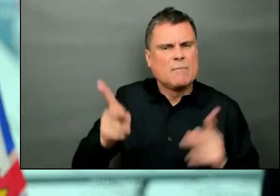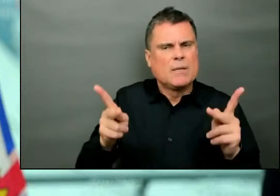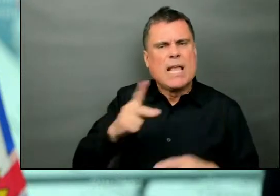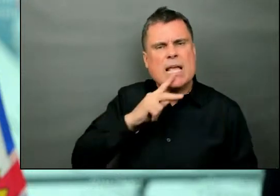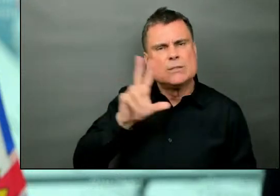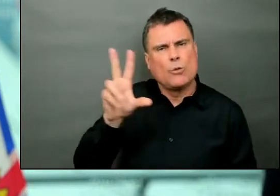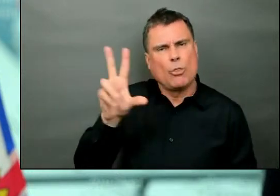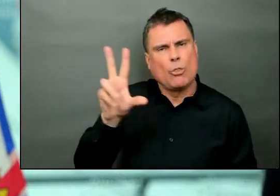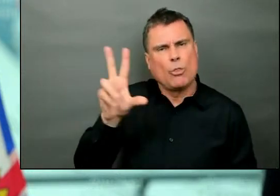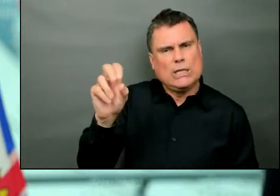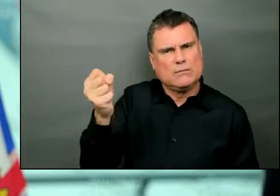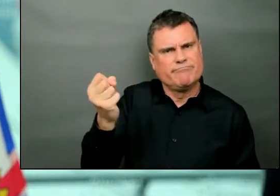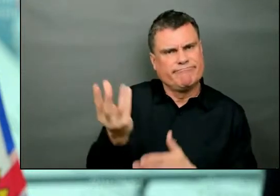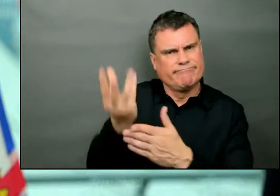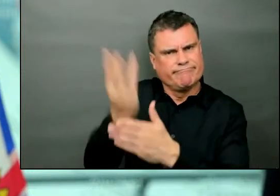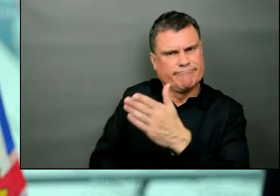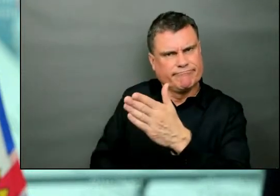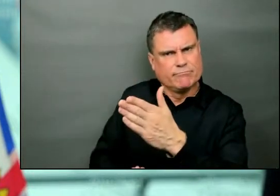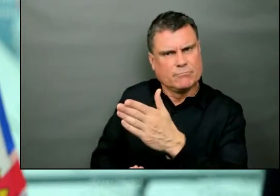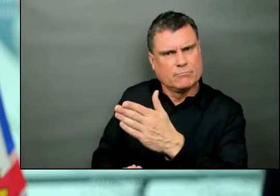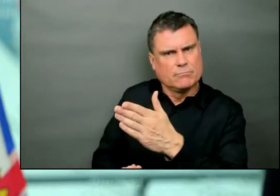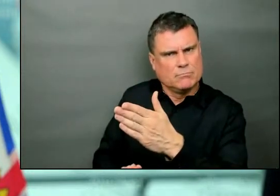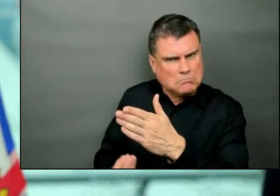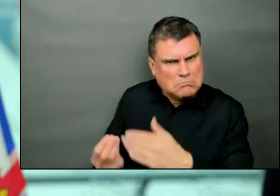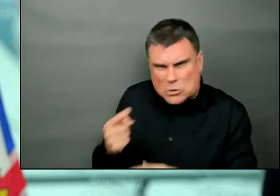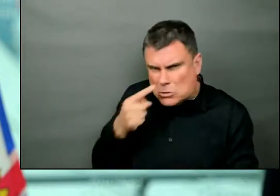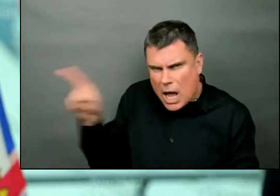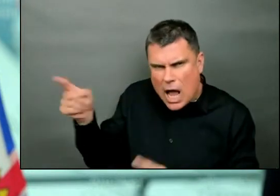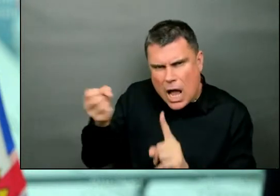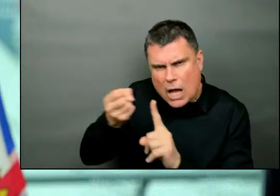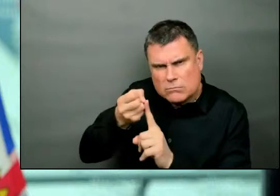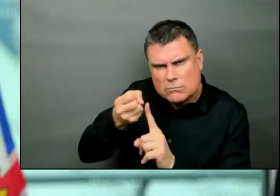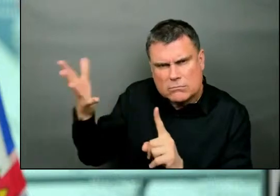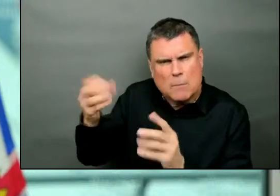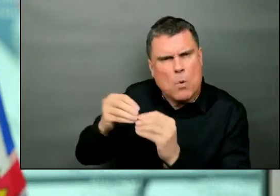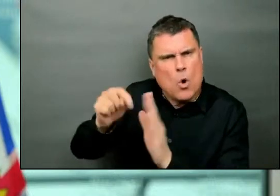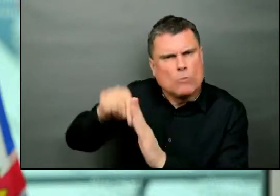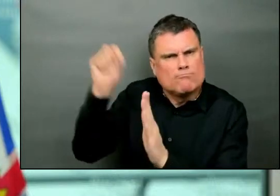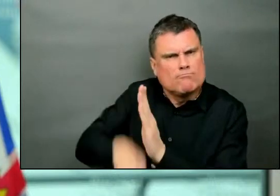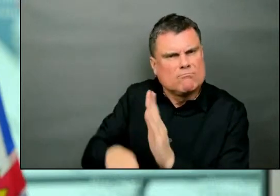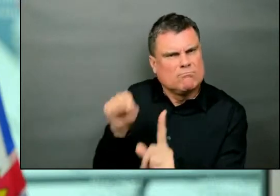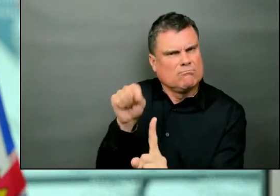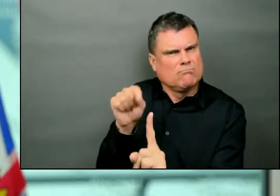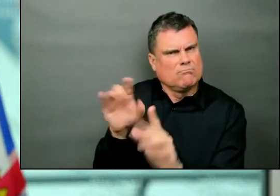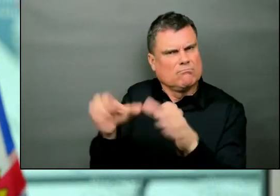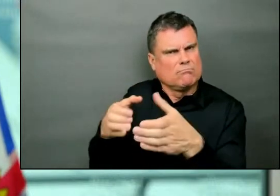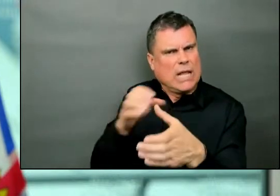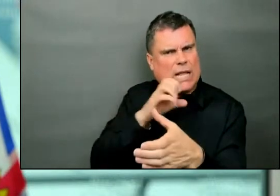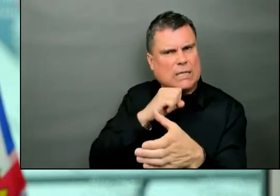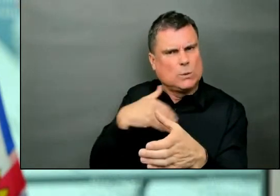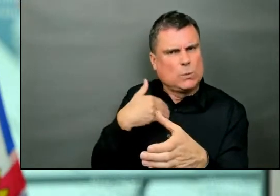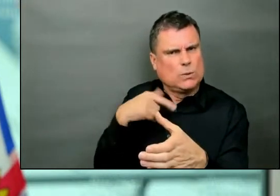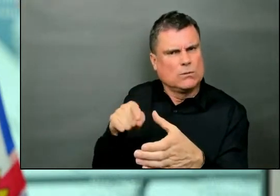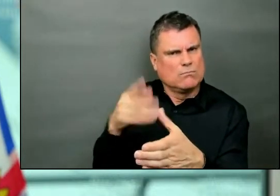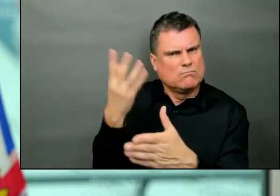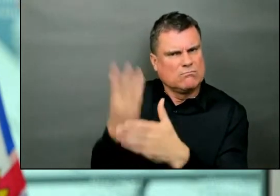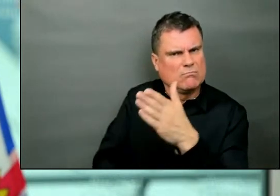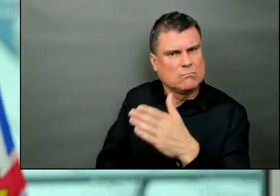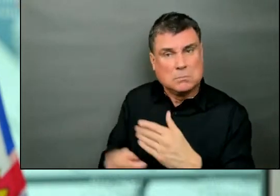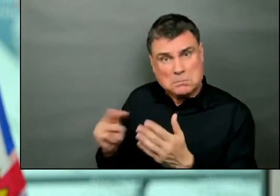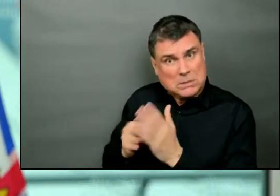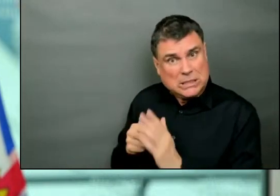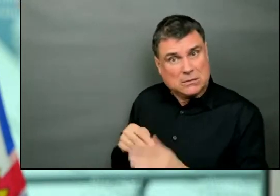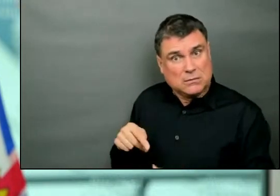recently. I'm wondering if you can talk a little bit more detail, obviously the limited detail that you can give about it, but also does this portend of a change